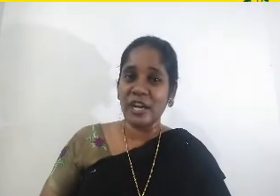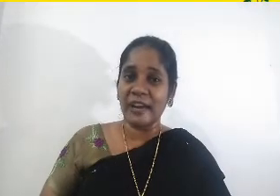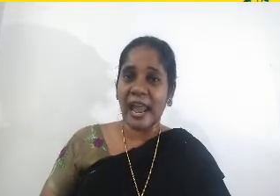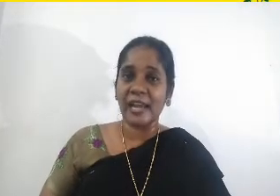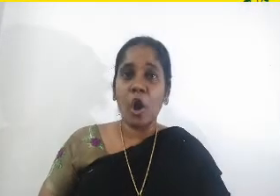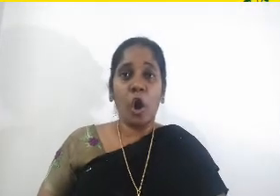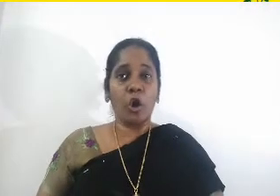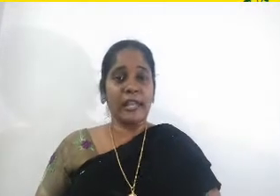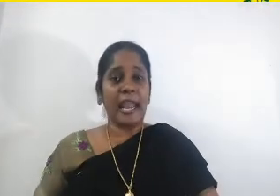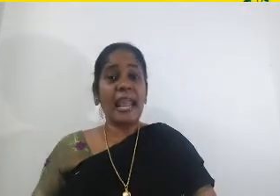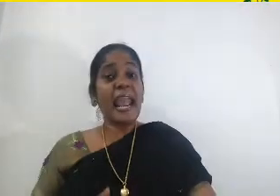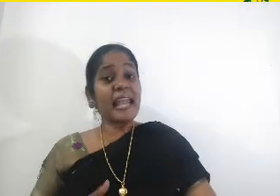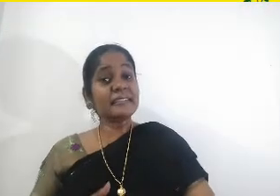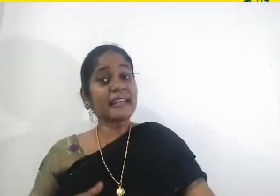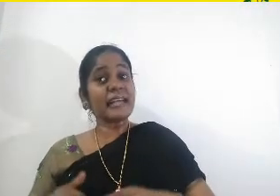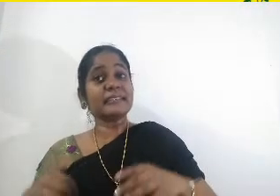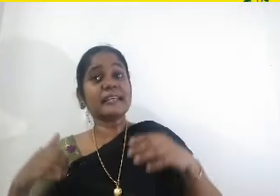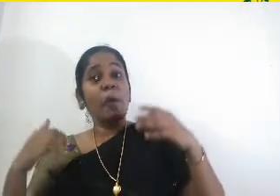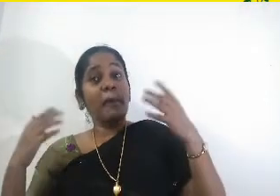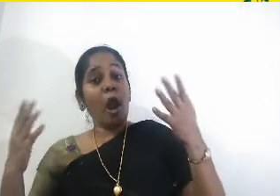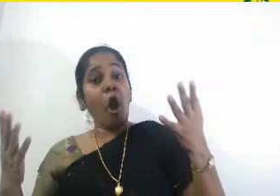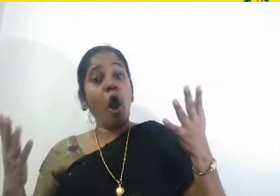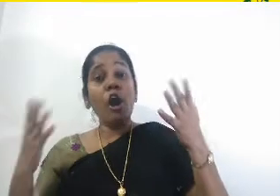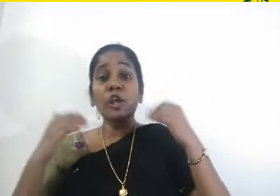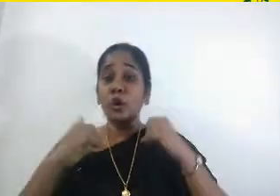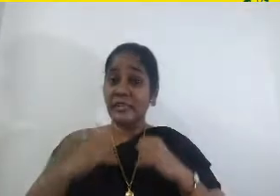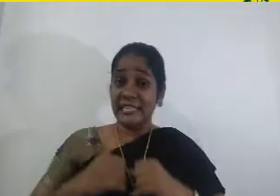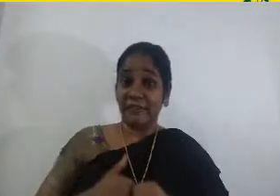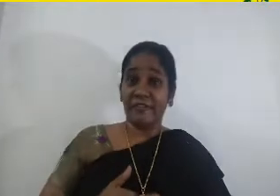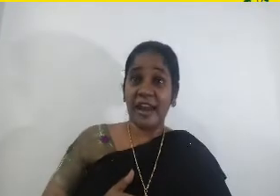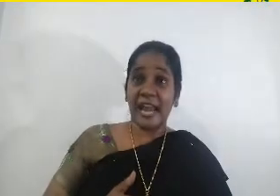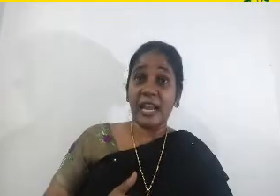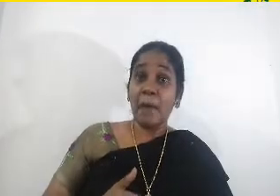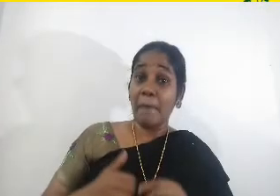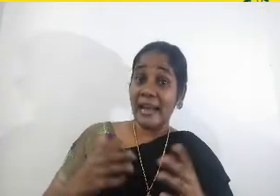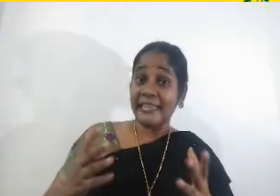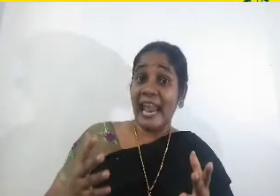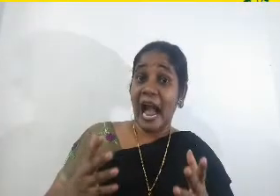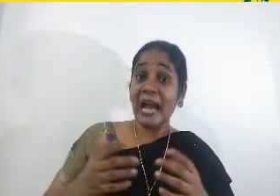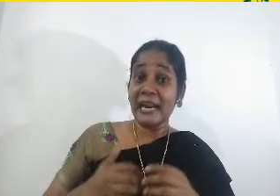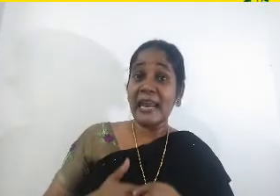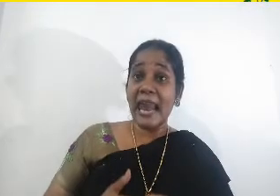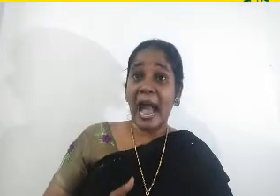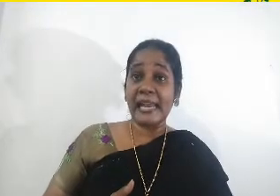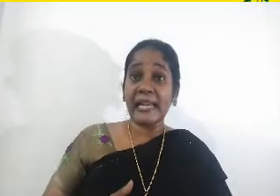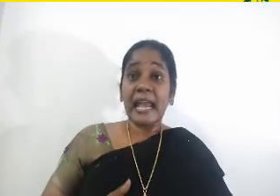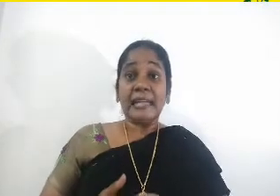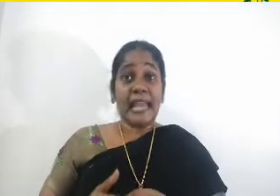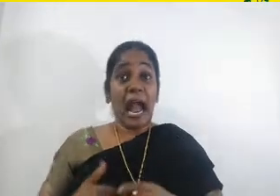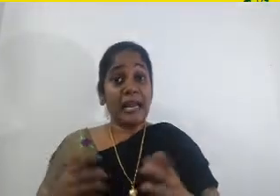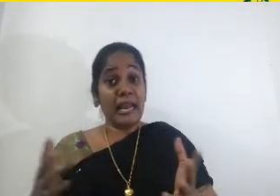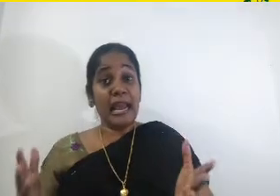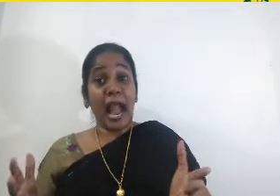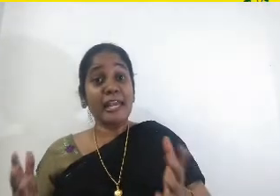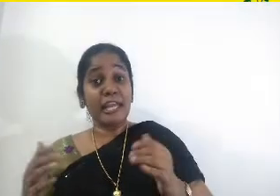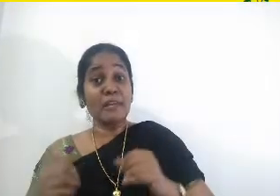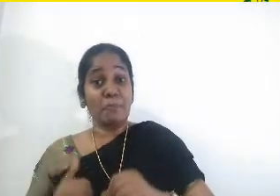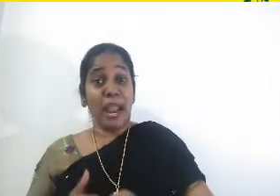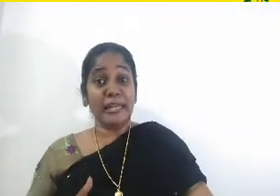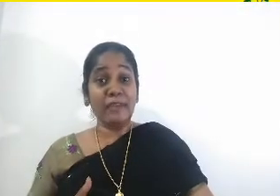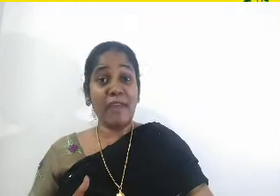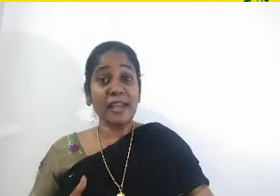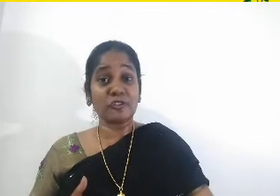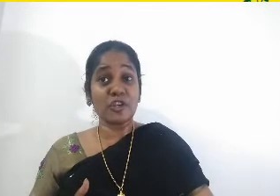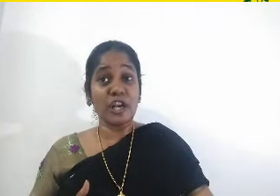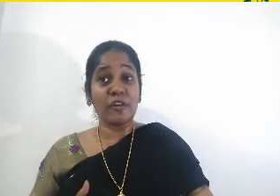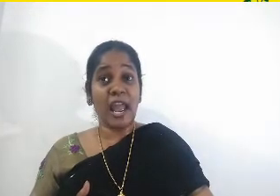insects, children. Okay, insects may all look different, but they are alike. They are alike in